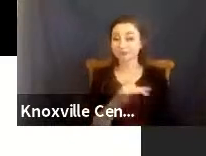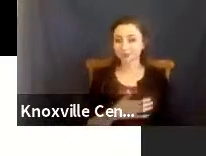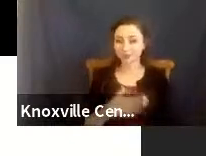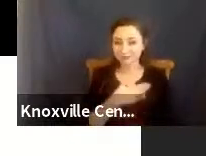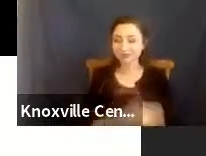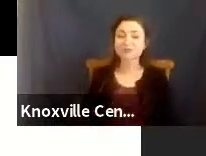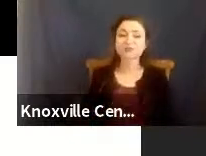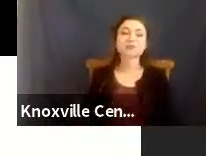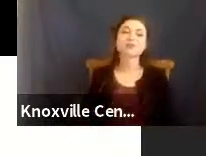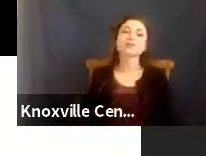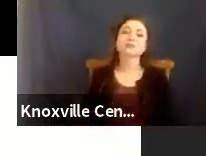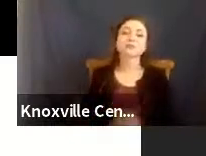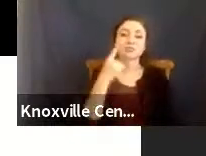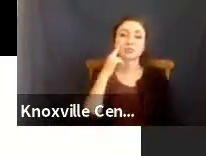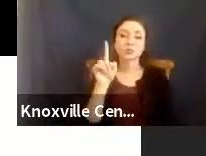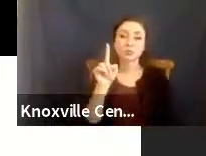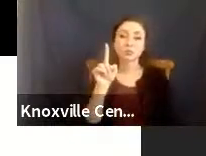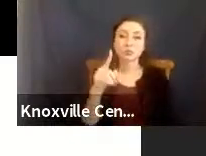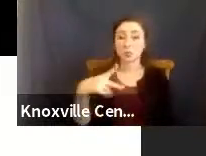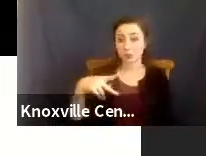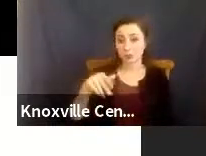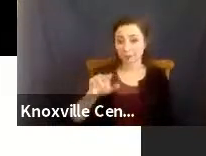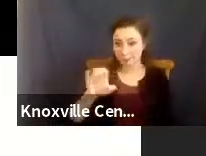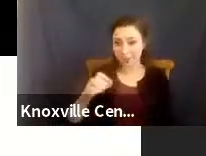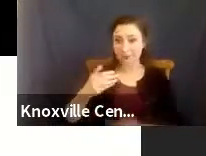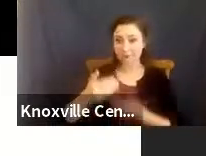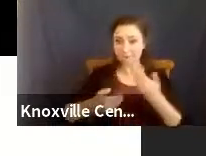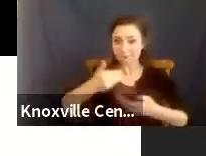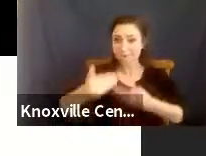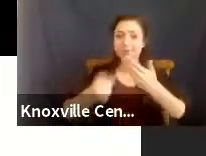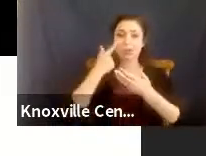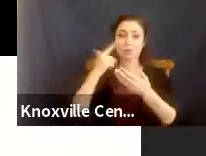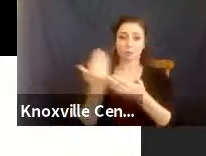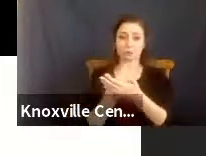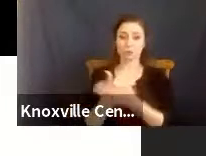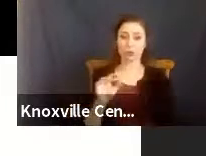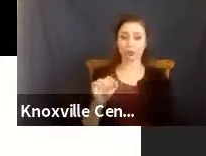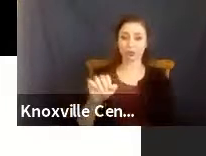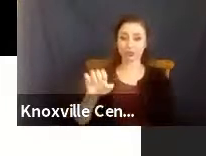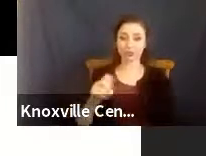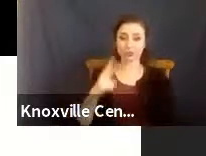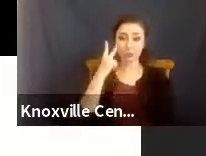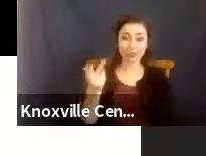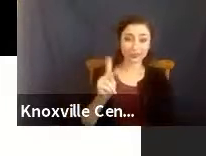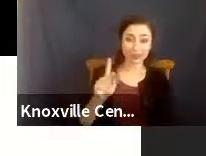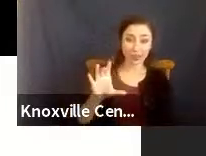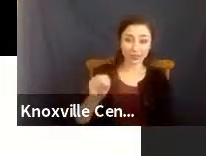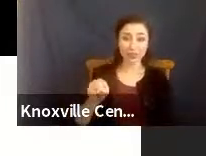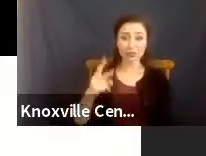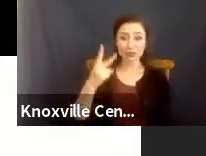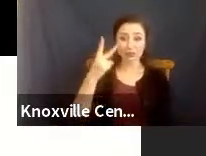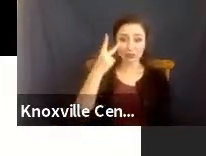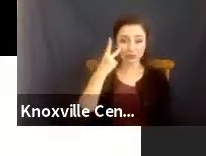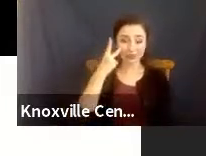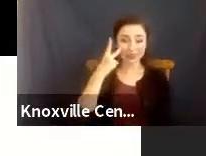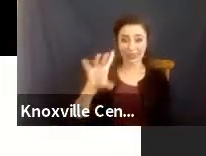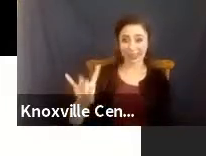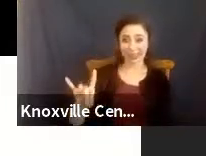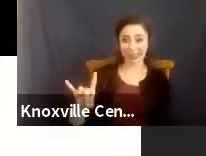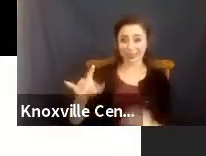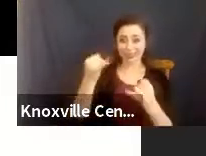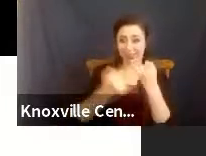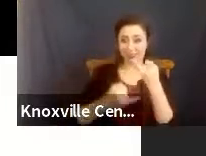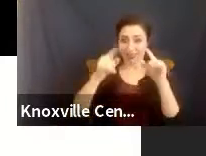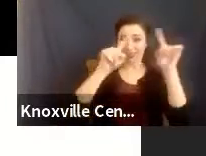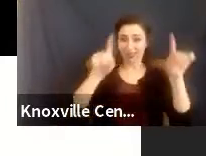the pace of new cases, you'll see first in Knox County, that last bar, the 8, it took us 8 days to